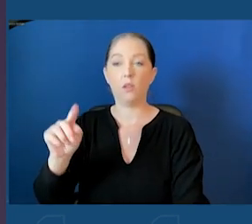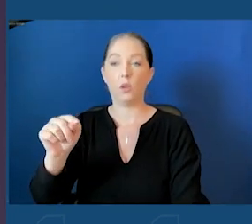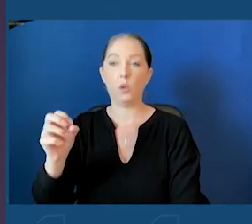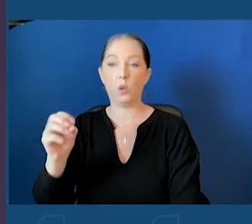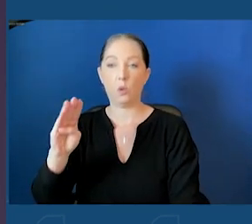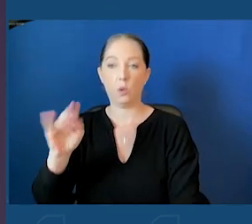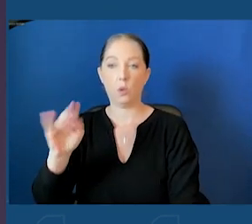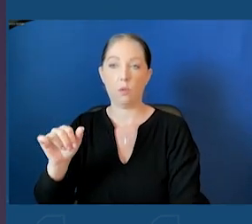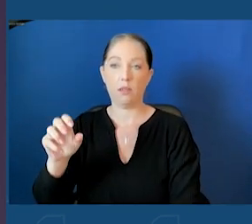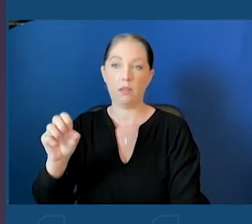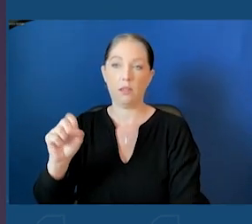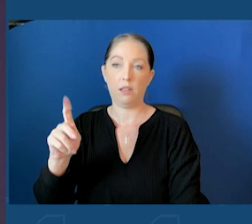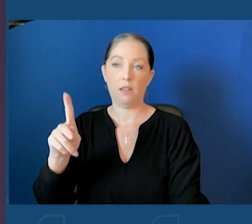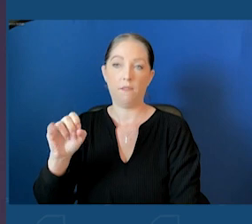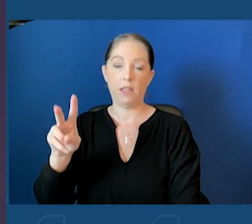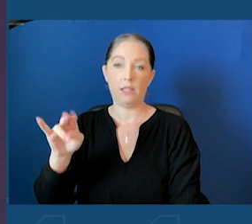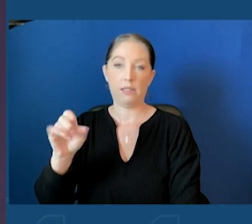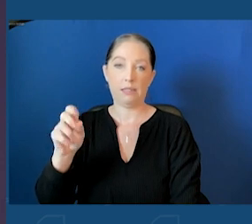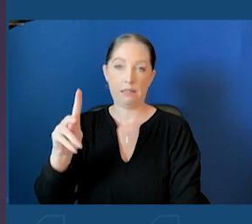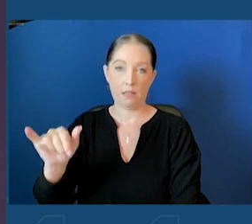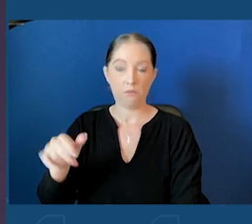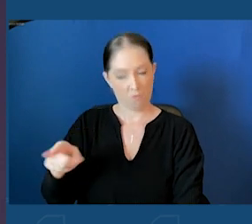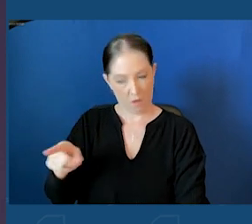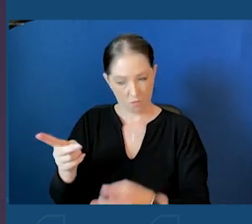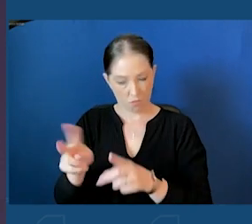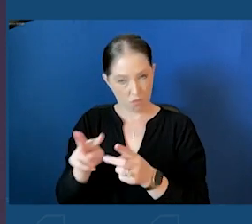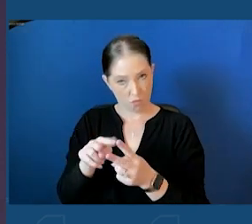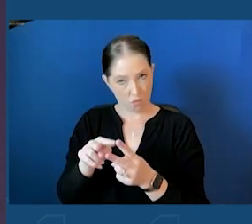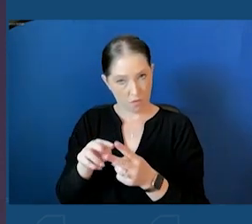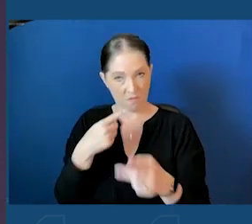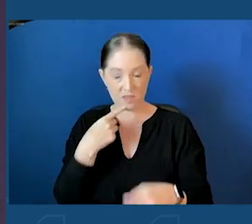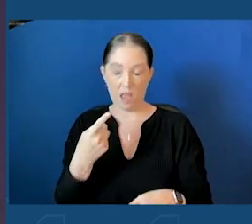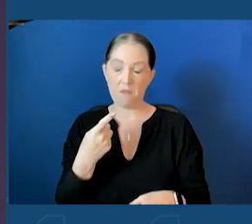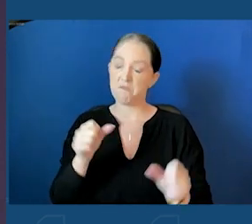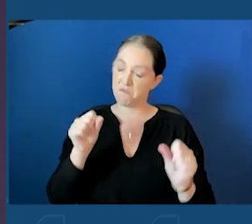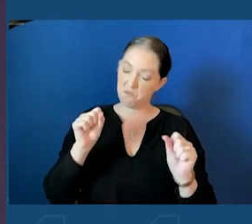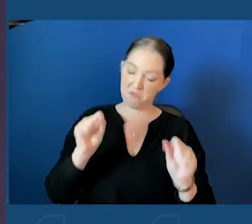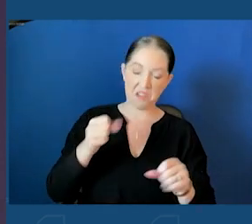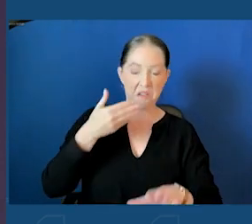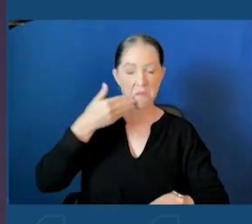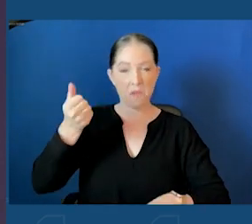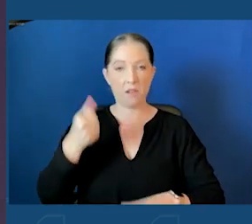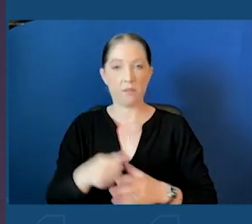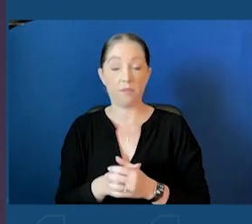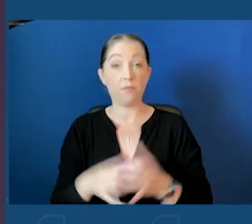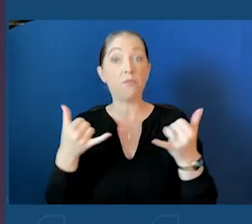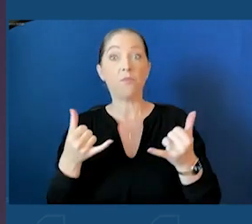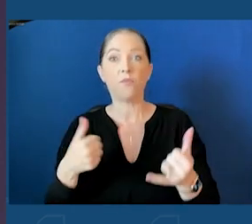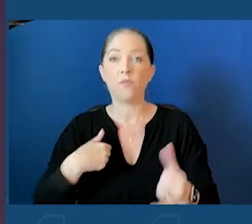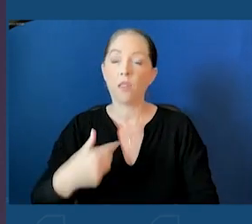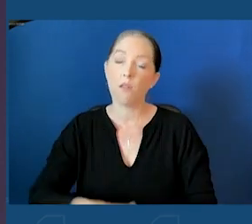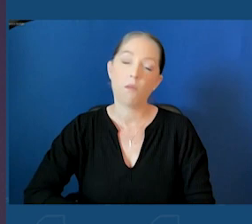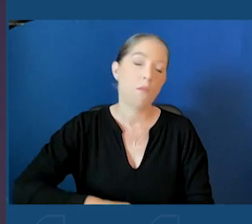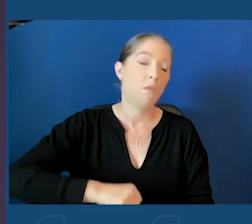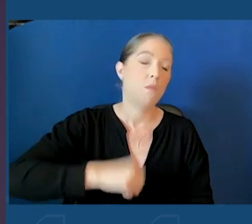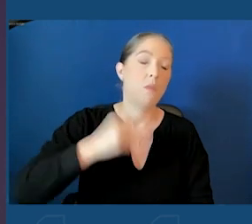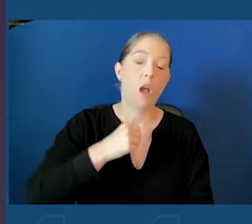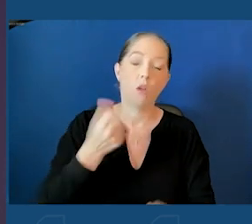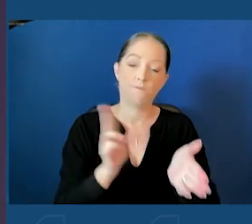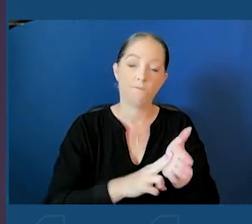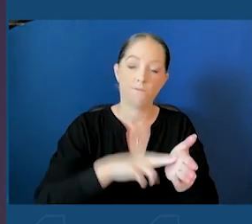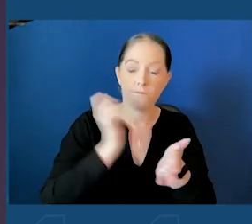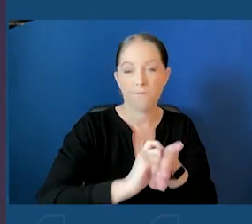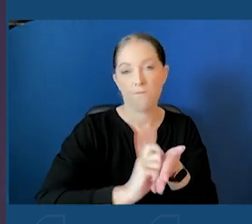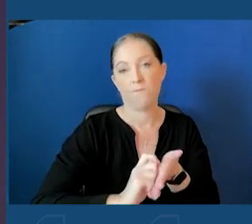we can do better. And today, I am so proud to be signing a piece of legislation authored by them